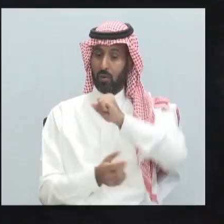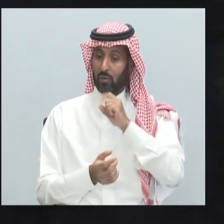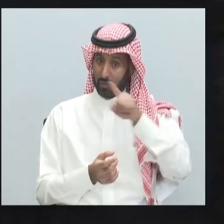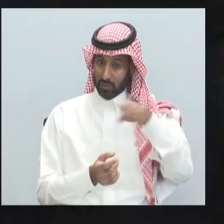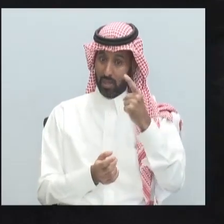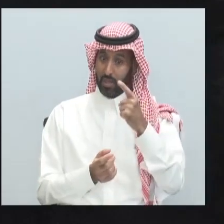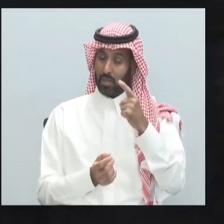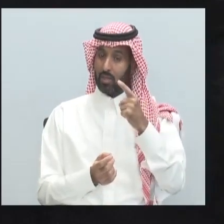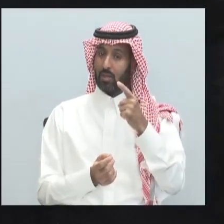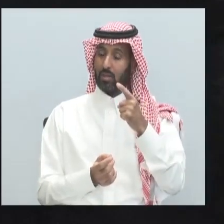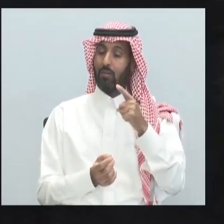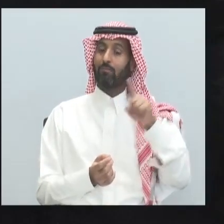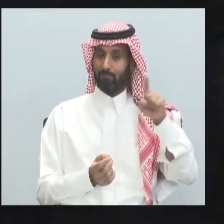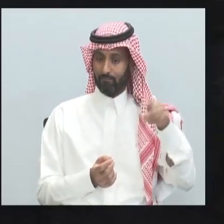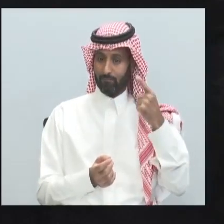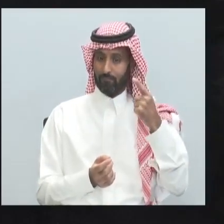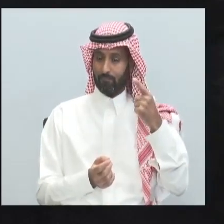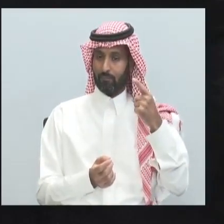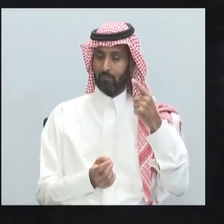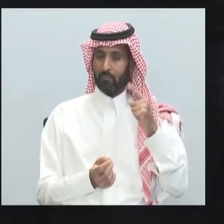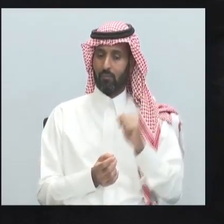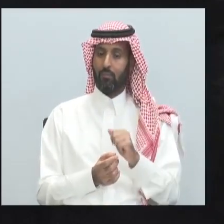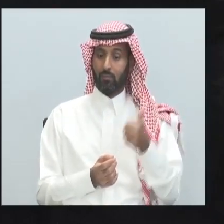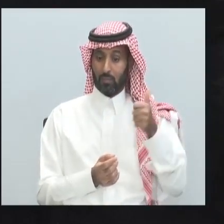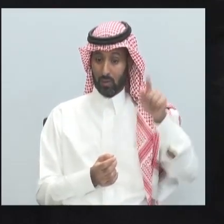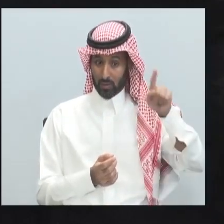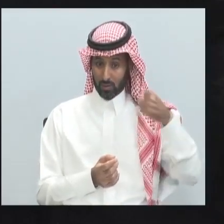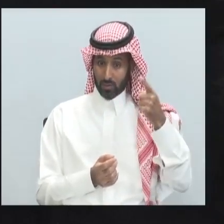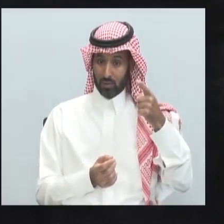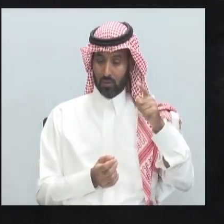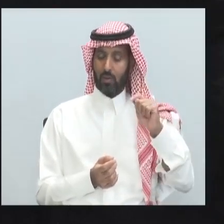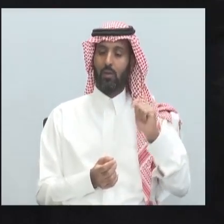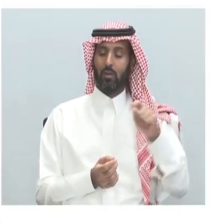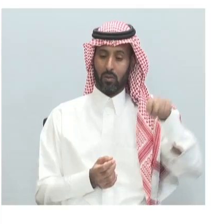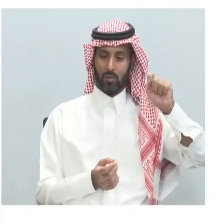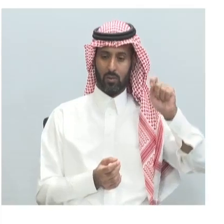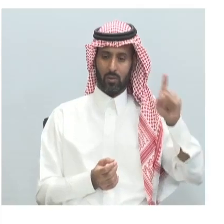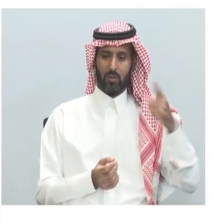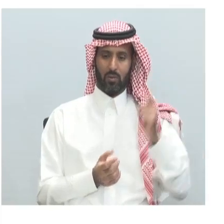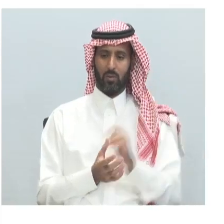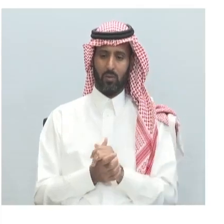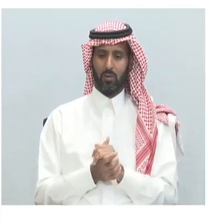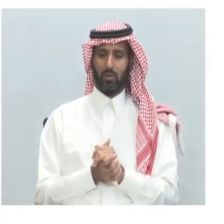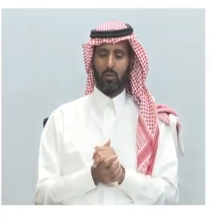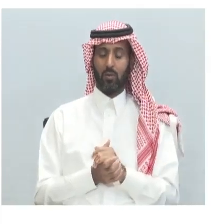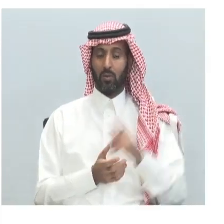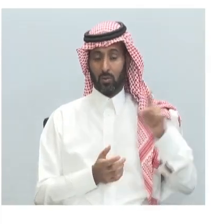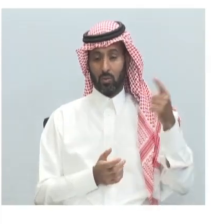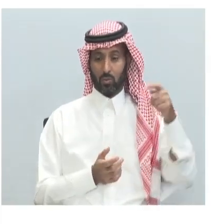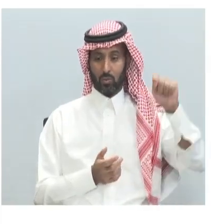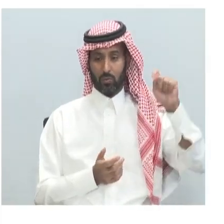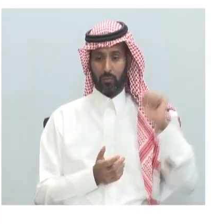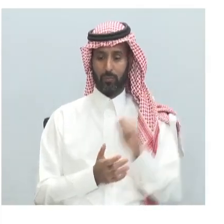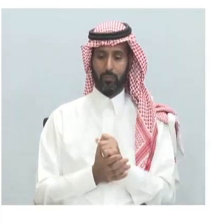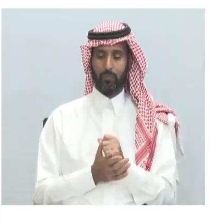or false? So we have T or F. What do you think? Yes, excellent. So it's what? True. It's what?